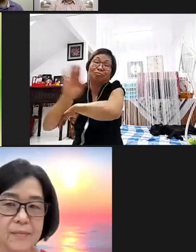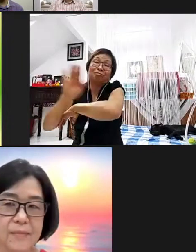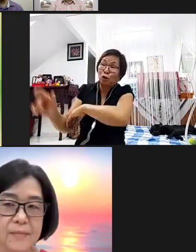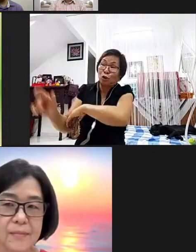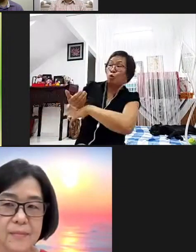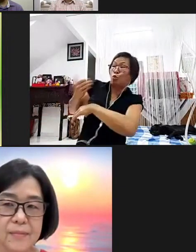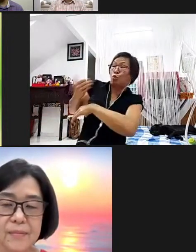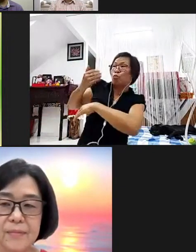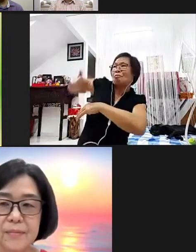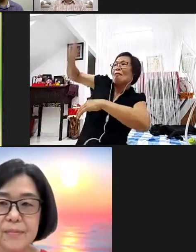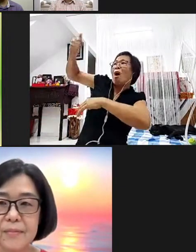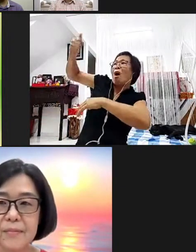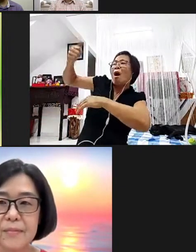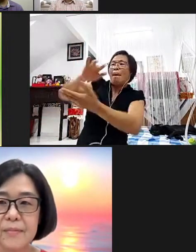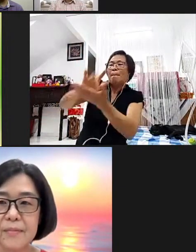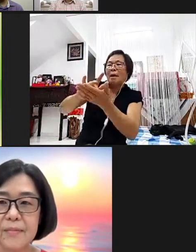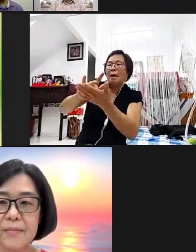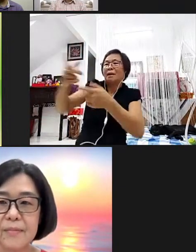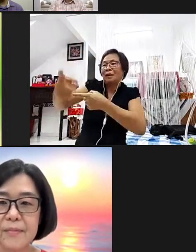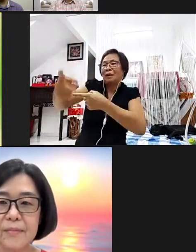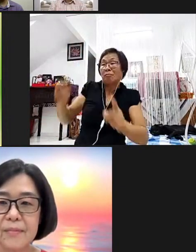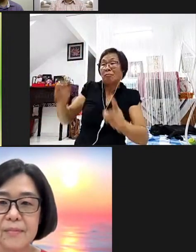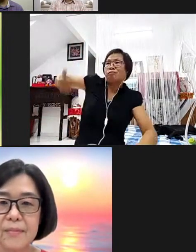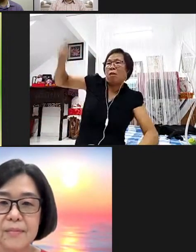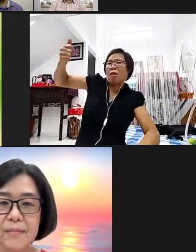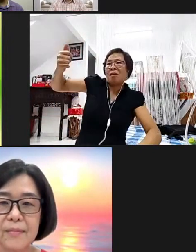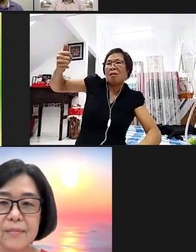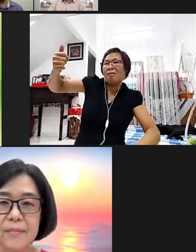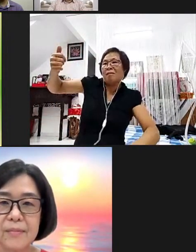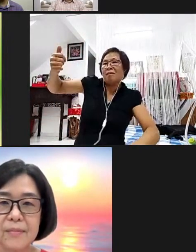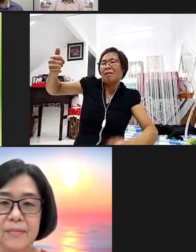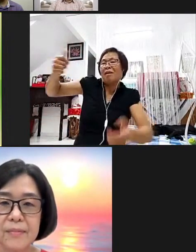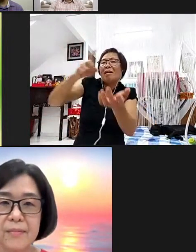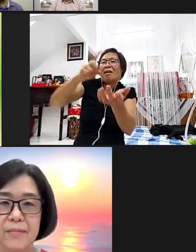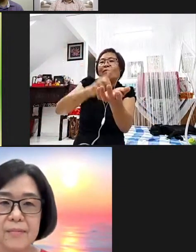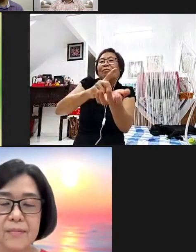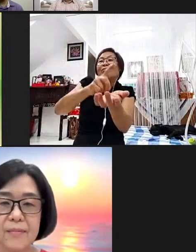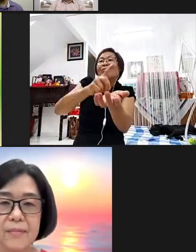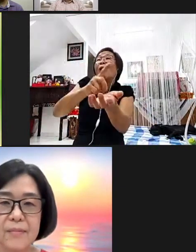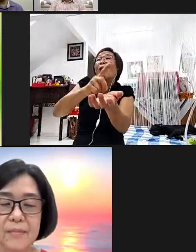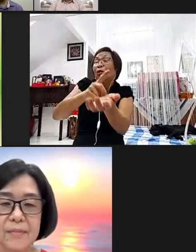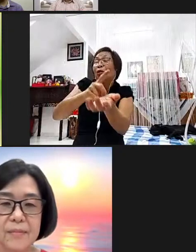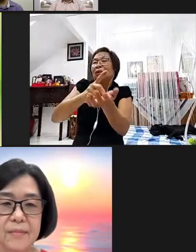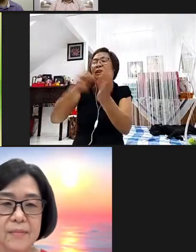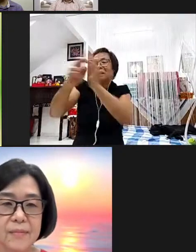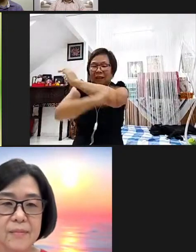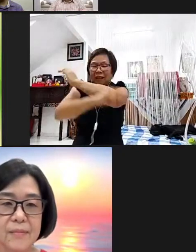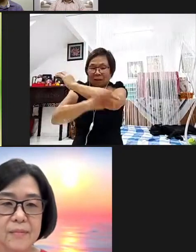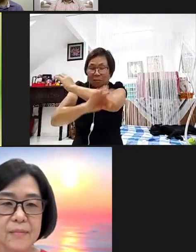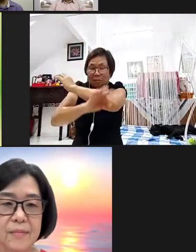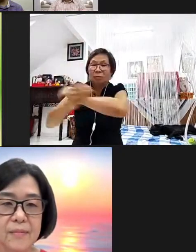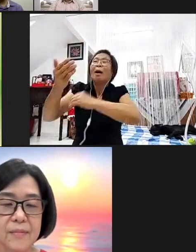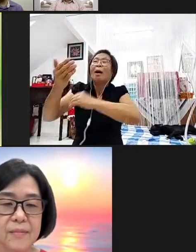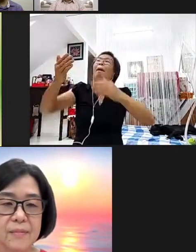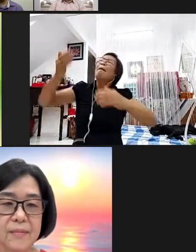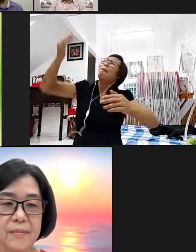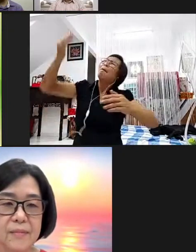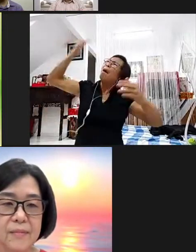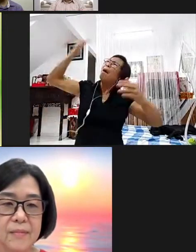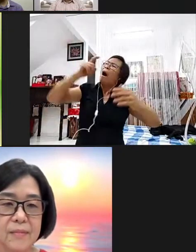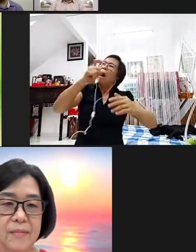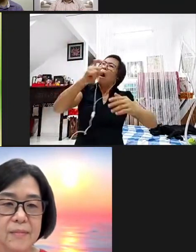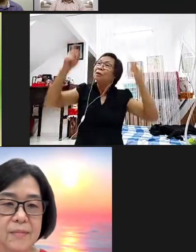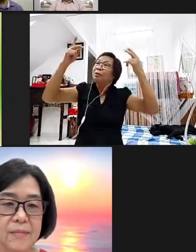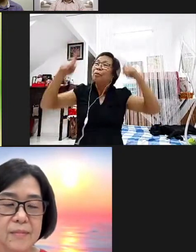head of the medical department and a state physician of Negeri Sembilan, and the past president of